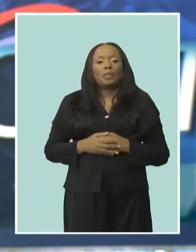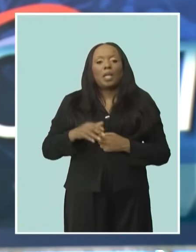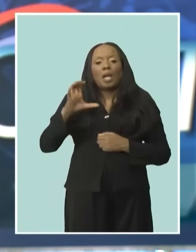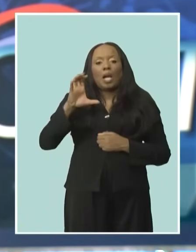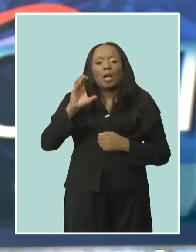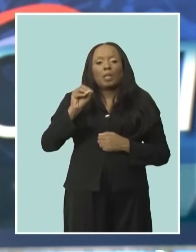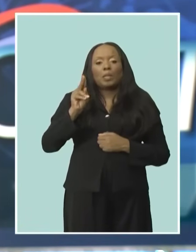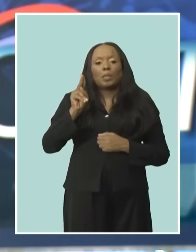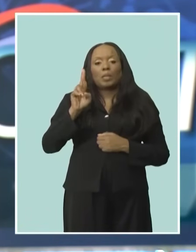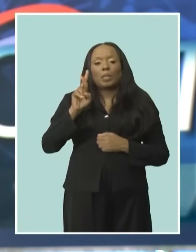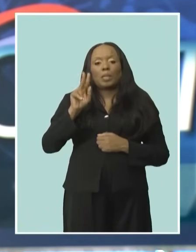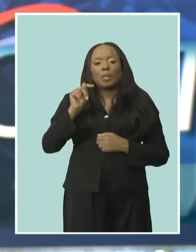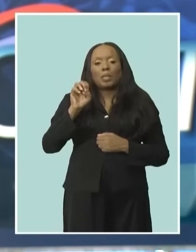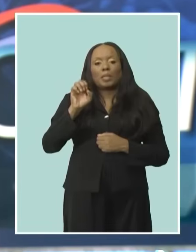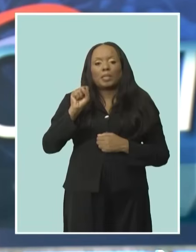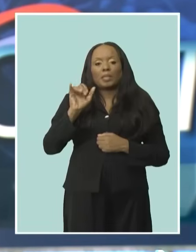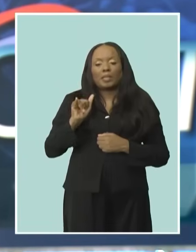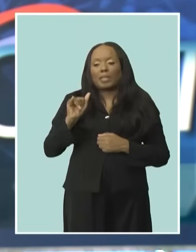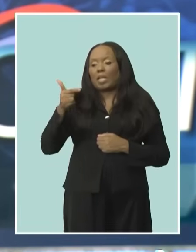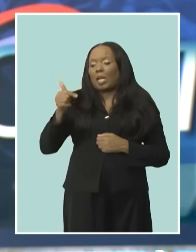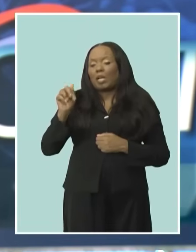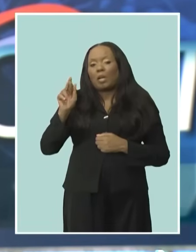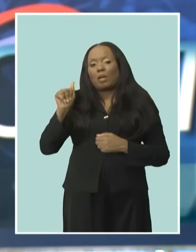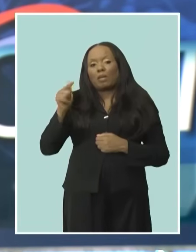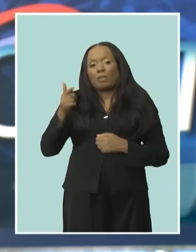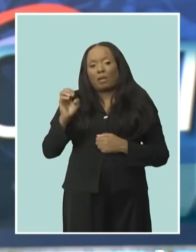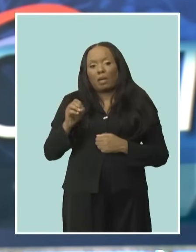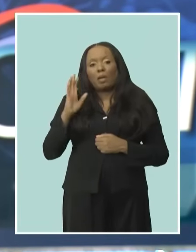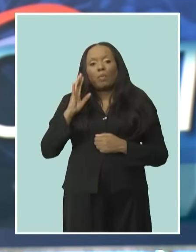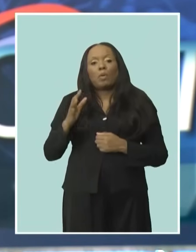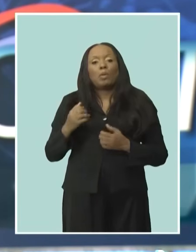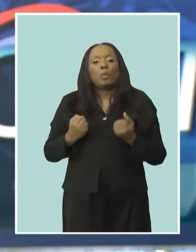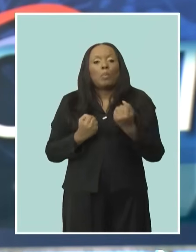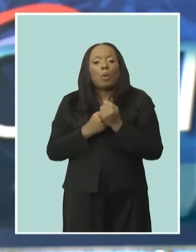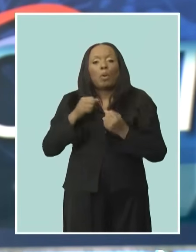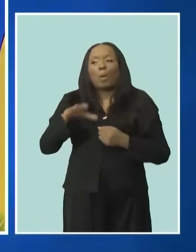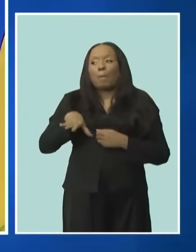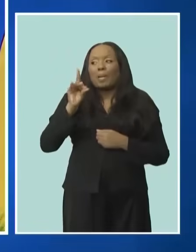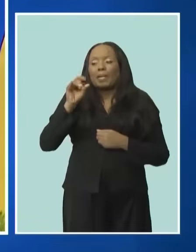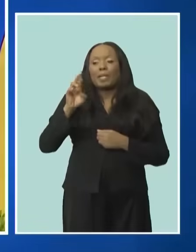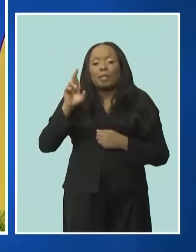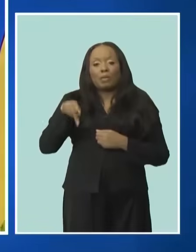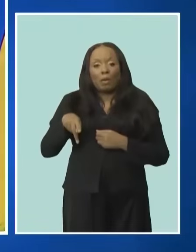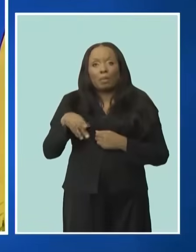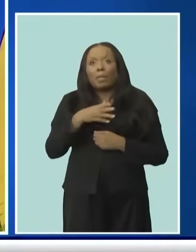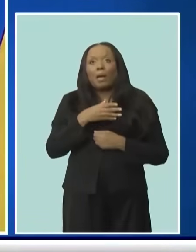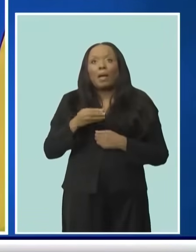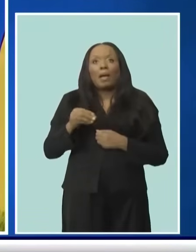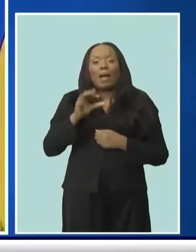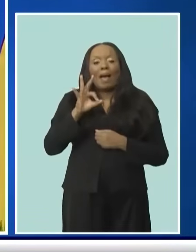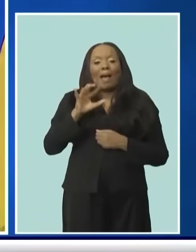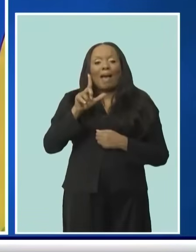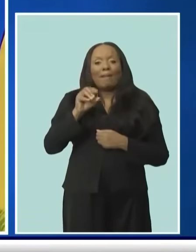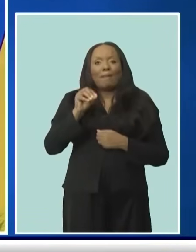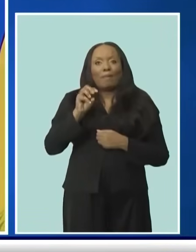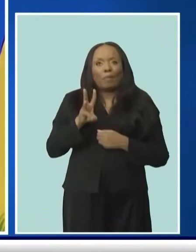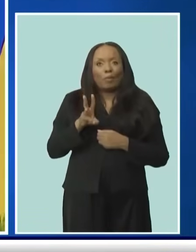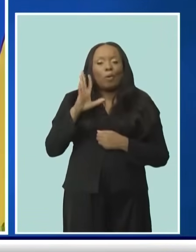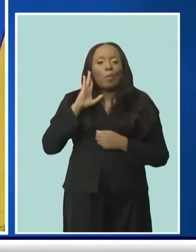sponsor for the Pickety Crop Finals and Flow for Grand Kadooment. Thank you, thank you,